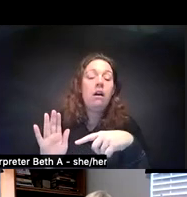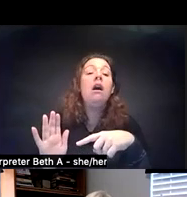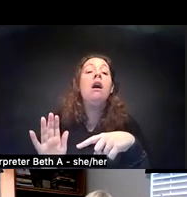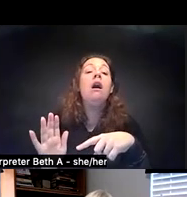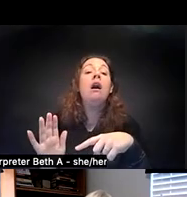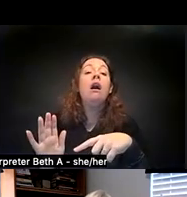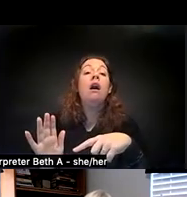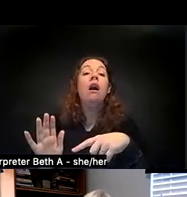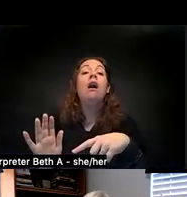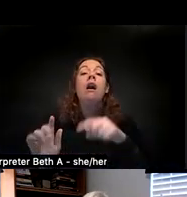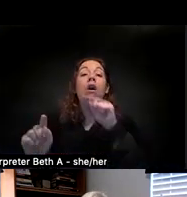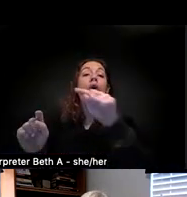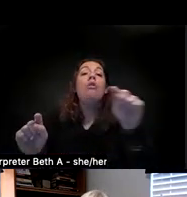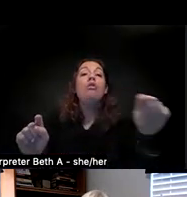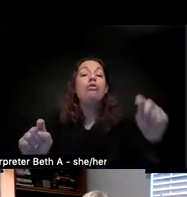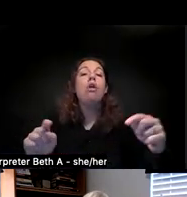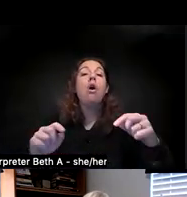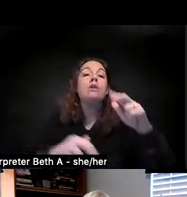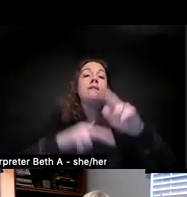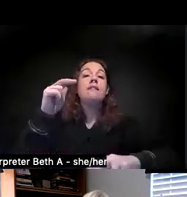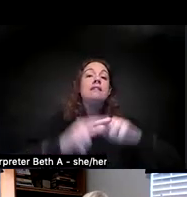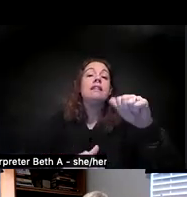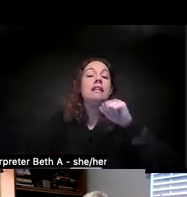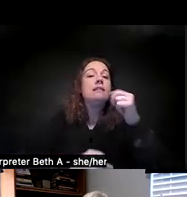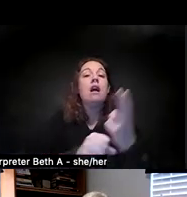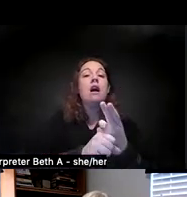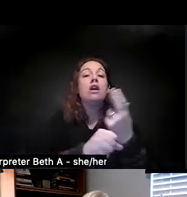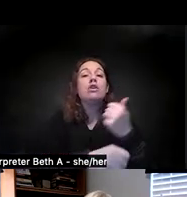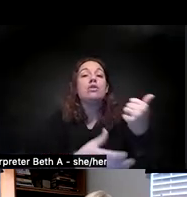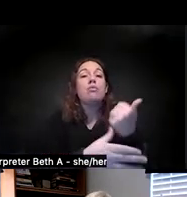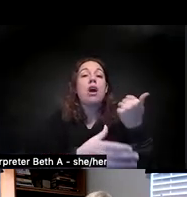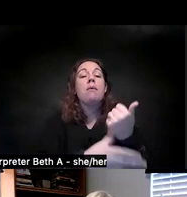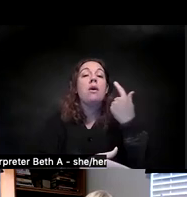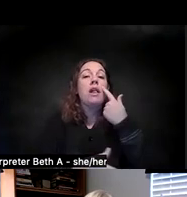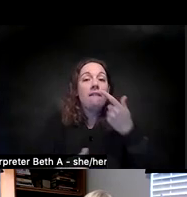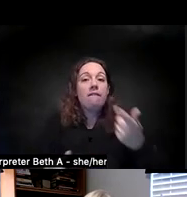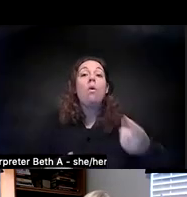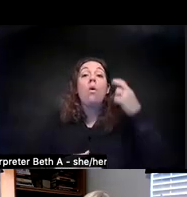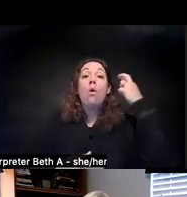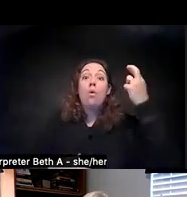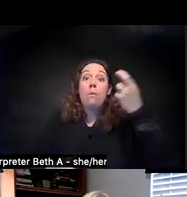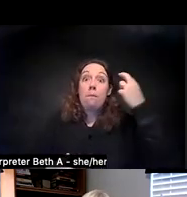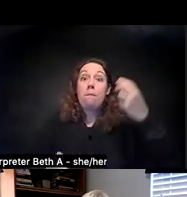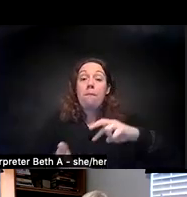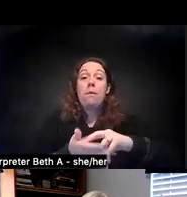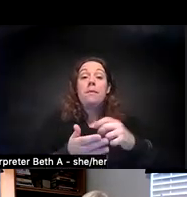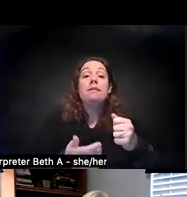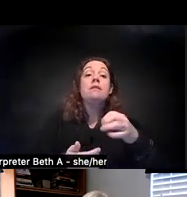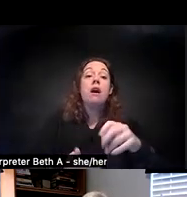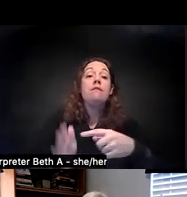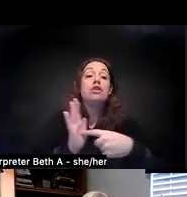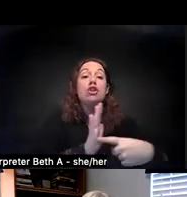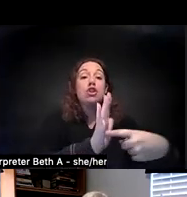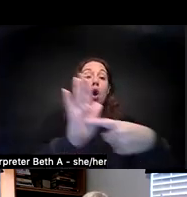those facilities that are not used primarily for the purpose of showing movies for a fee, such as museums,